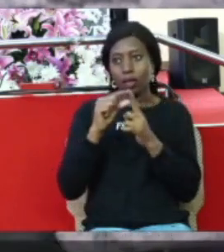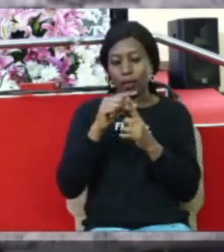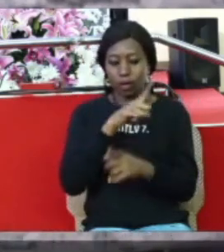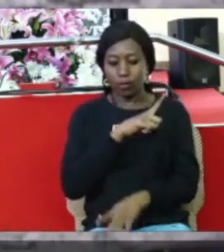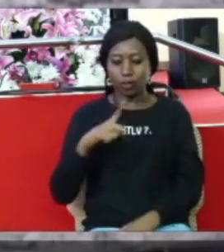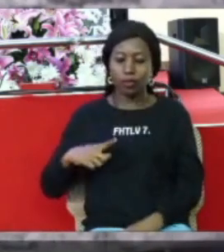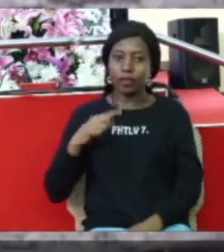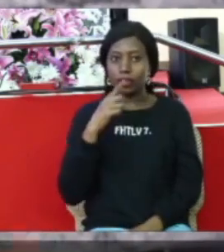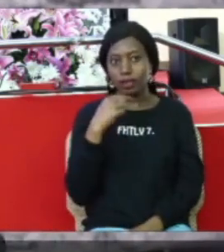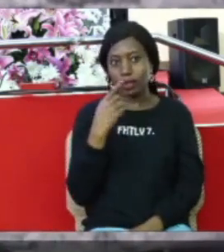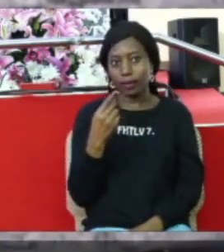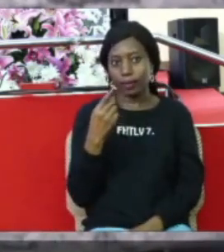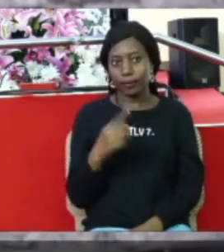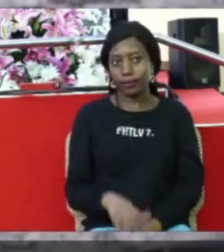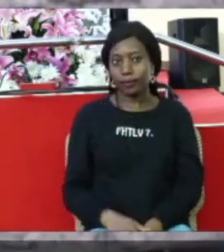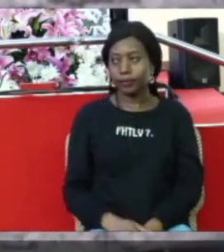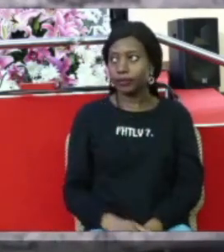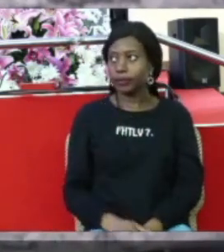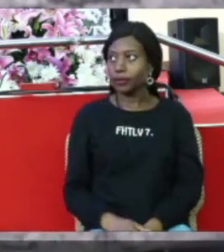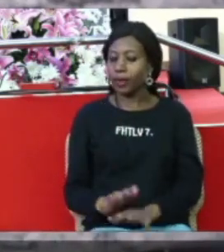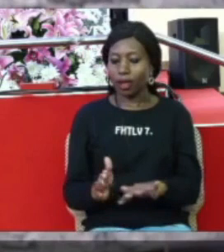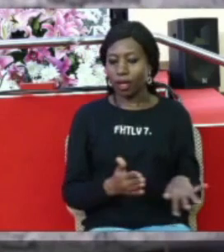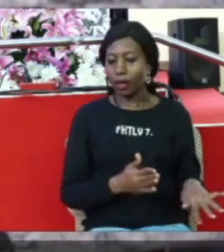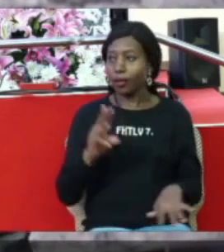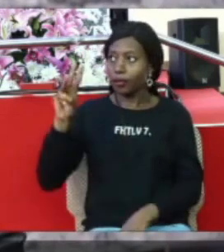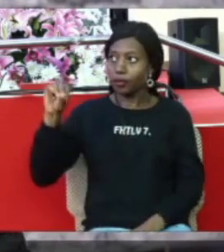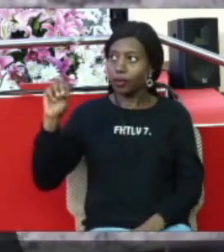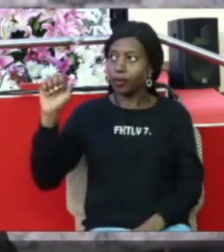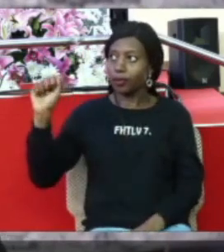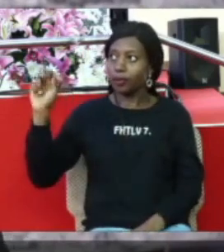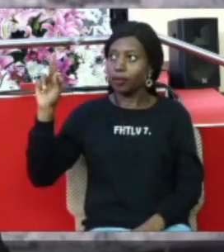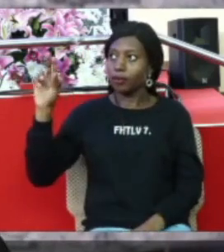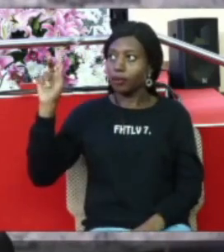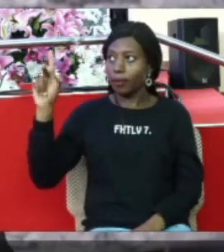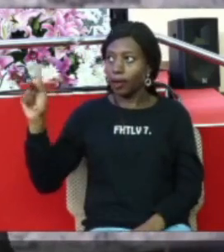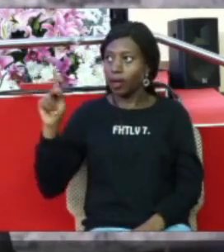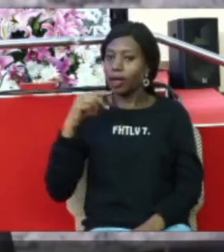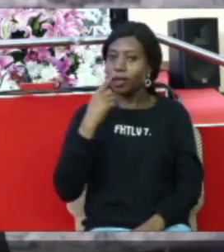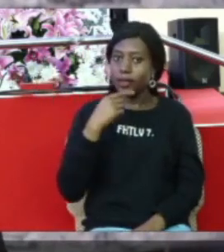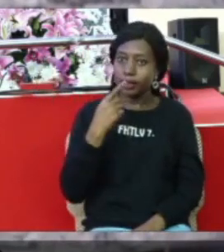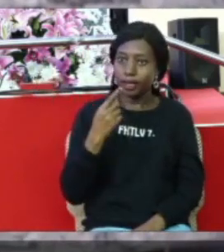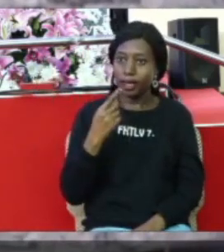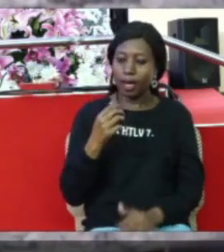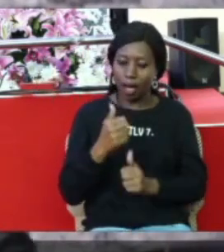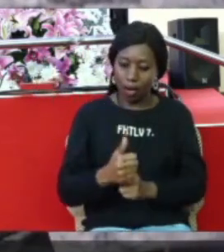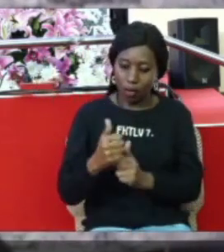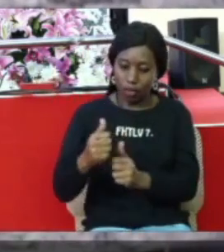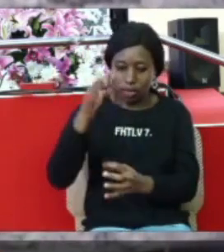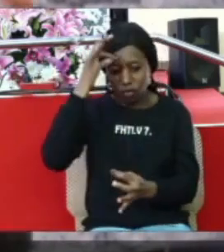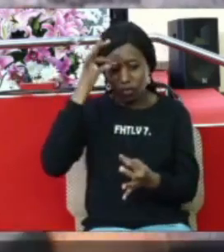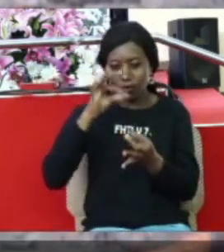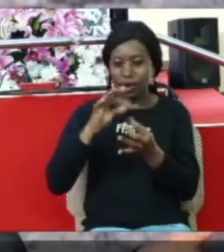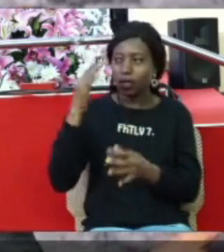Matthew 9:29. Then he touched their eyes, saying, according to your faith, let it be to you as you desire. And